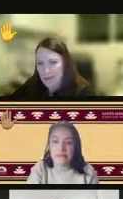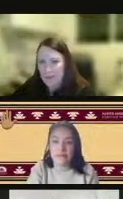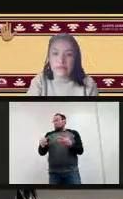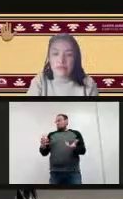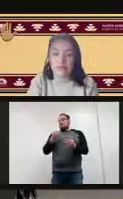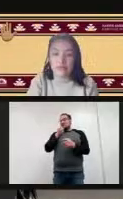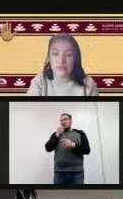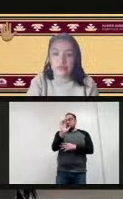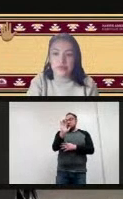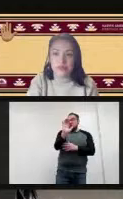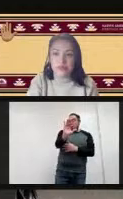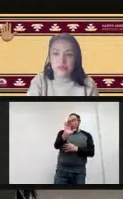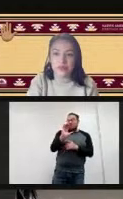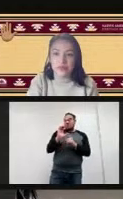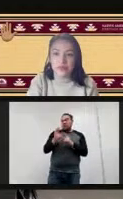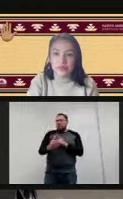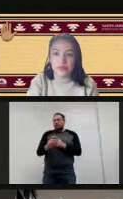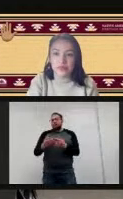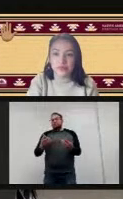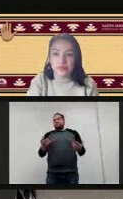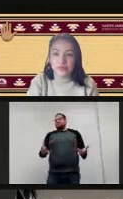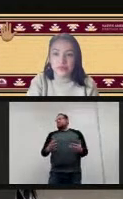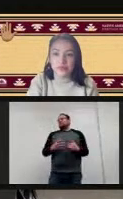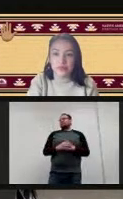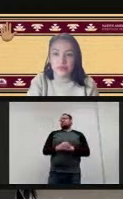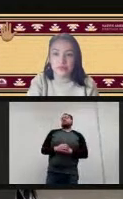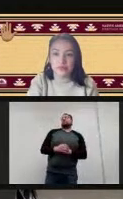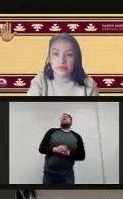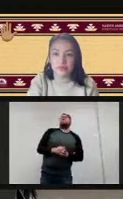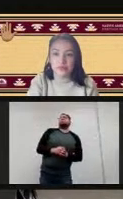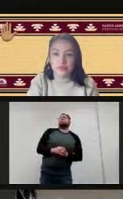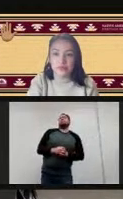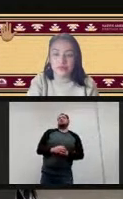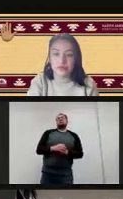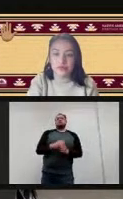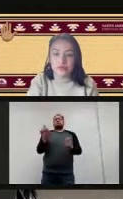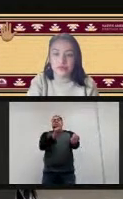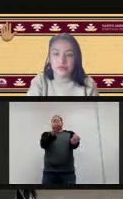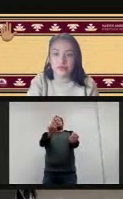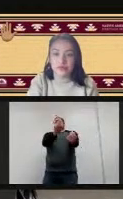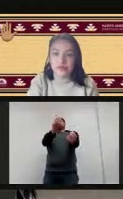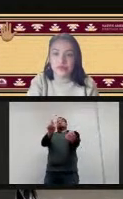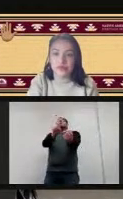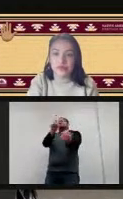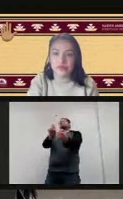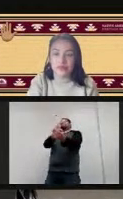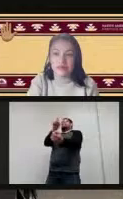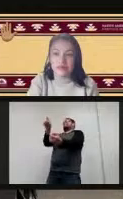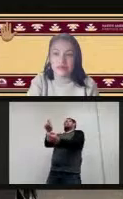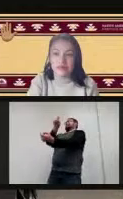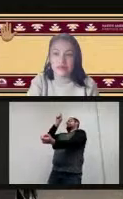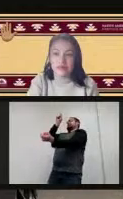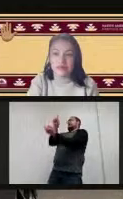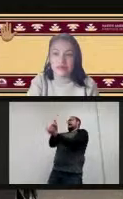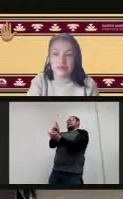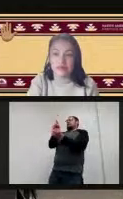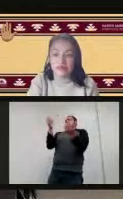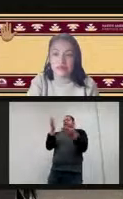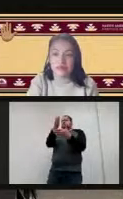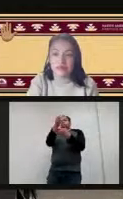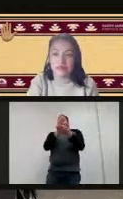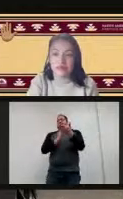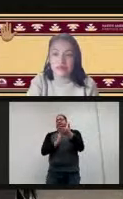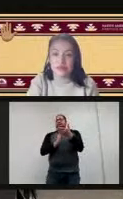your primary culture, and you know, that's exactly what the humility piece is.